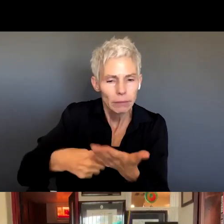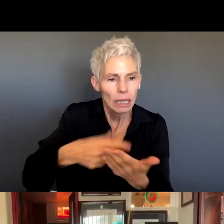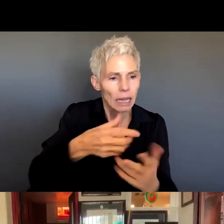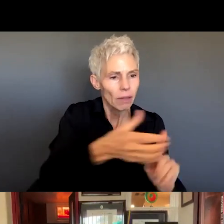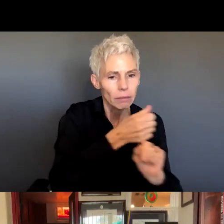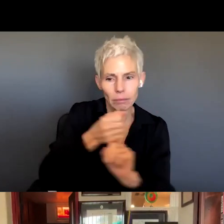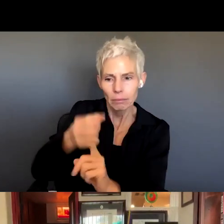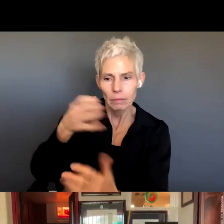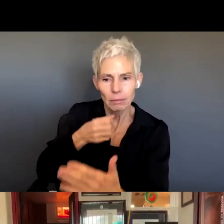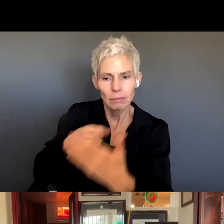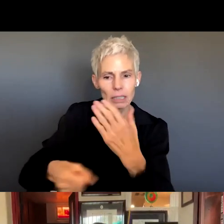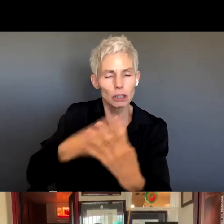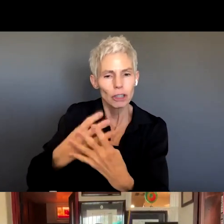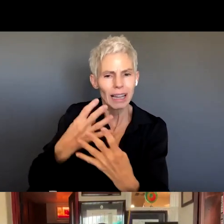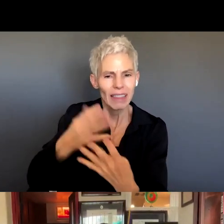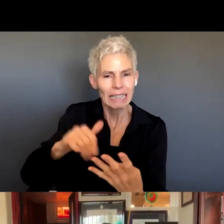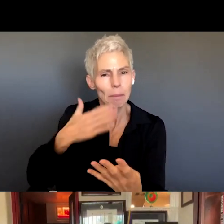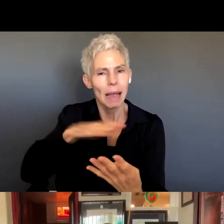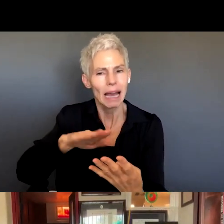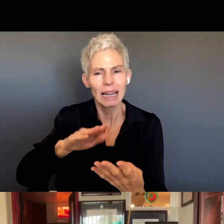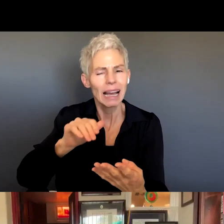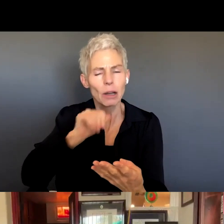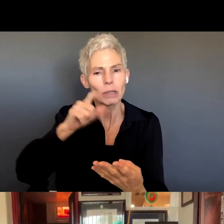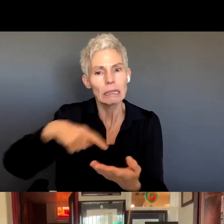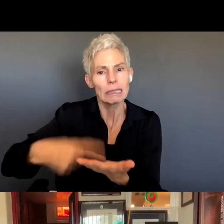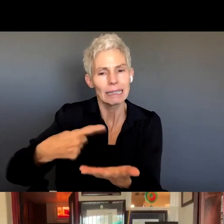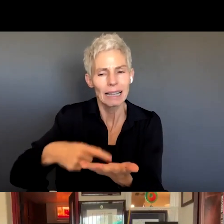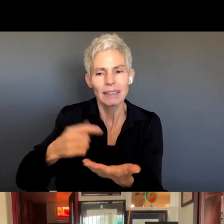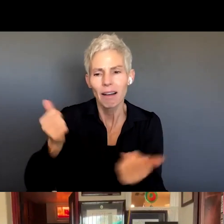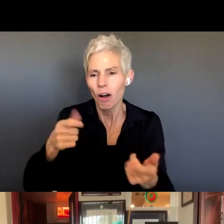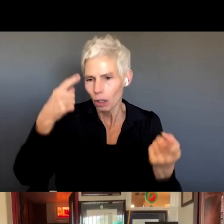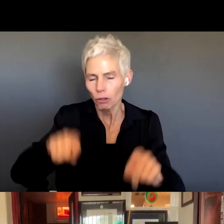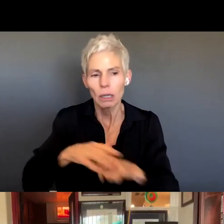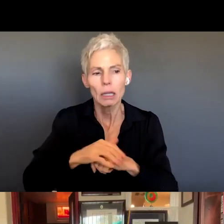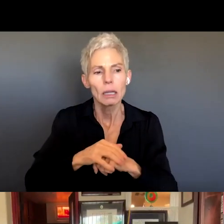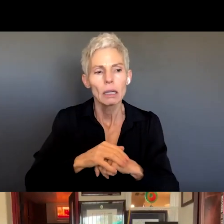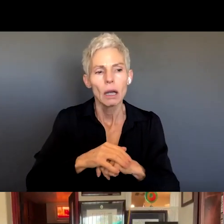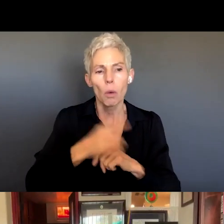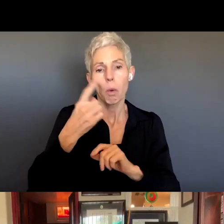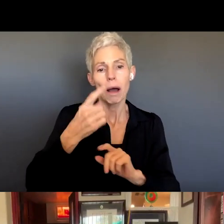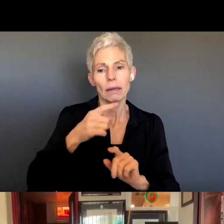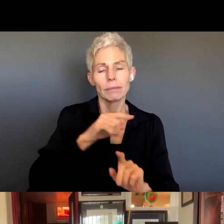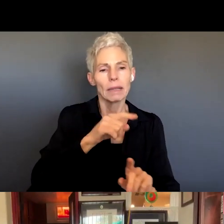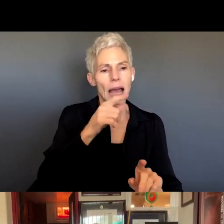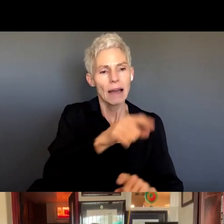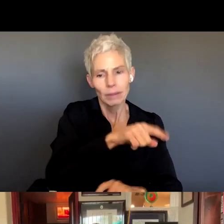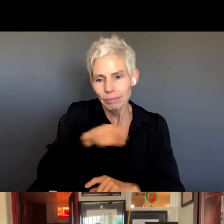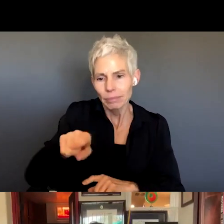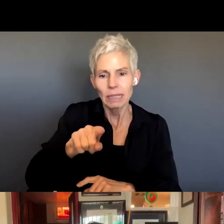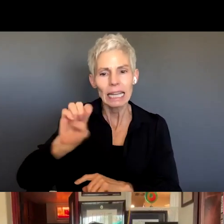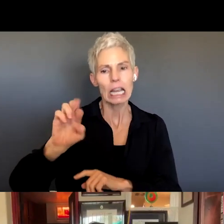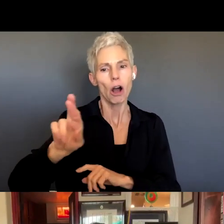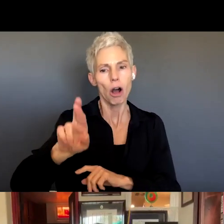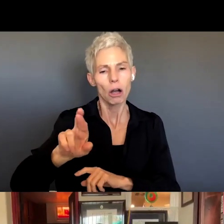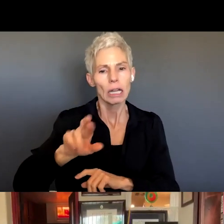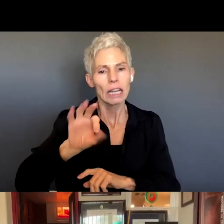bring people for a behavioral health crisis. I think we all agree. The default is often the emergency room in most communities if you're going to bring people to